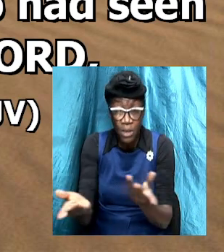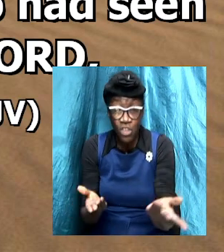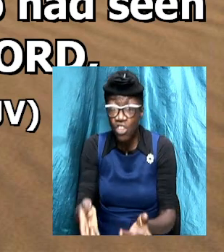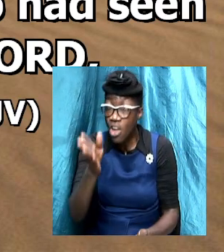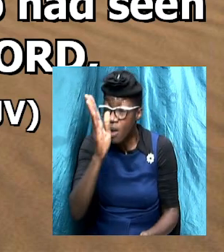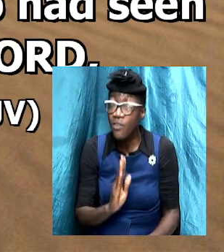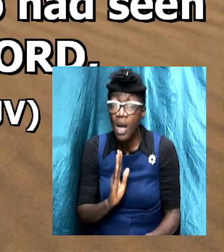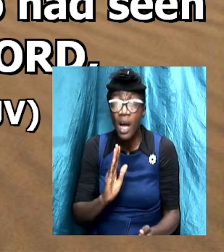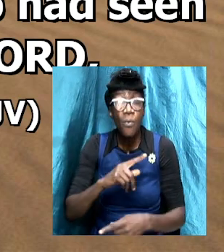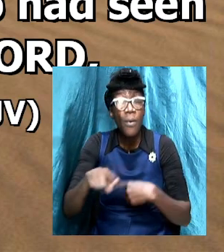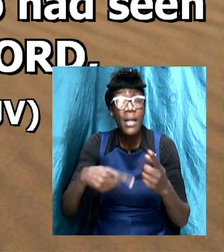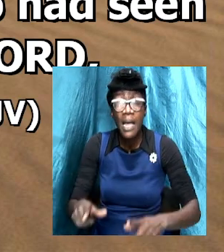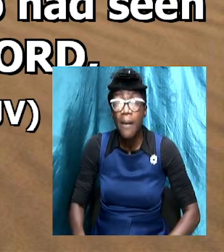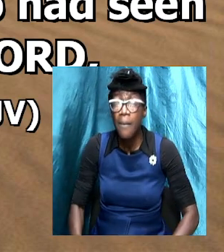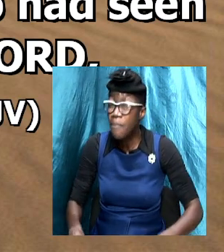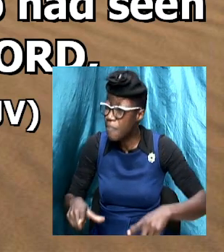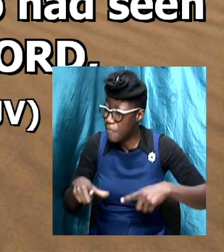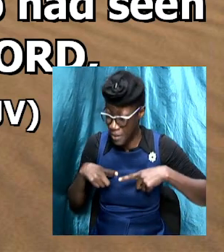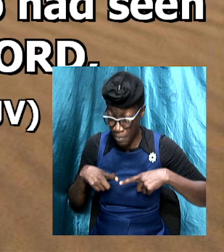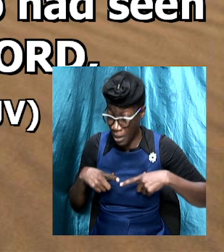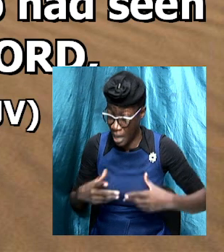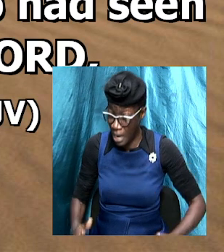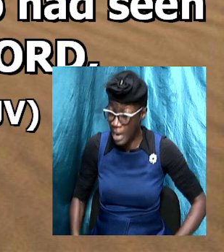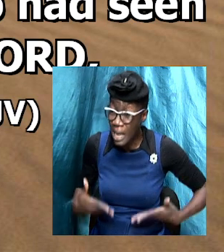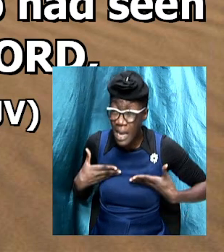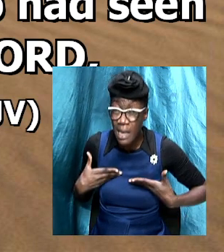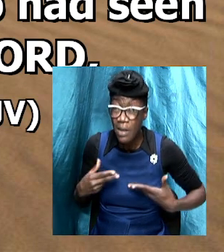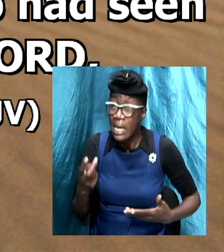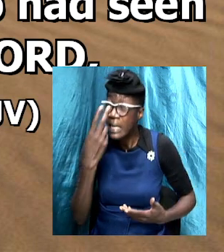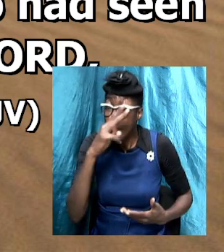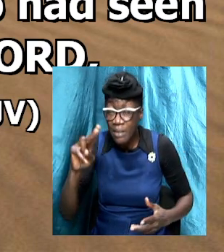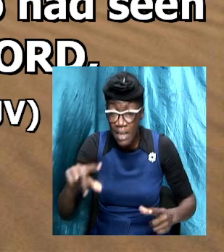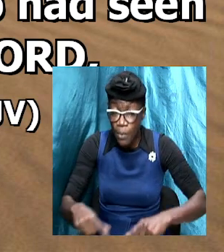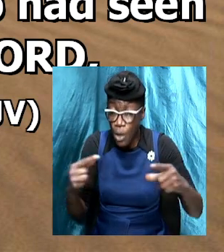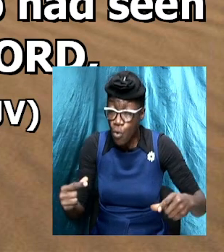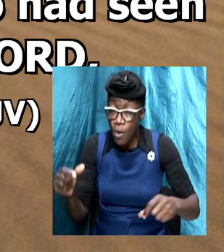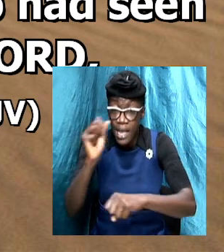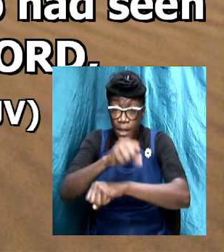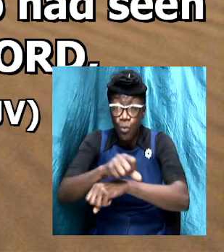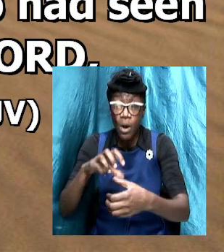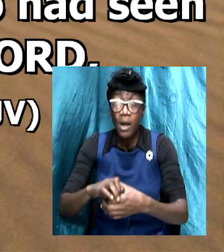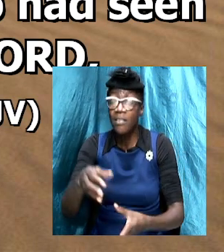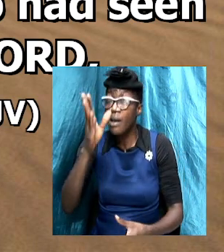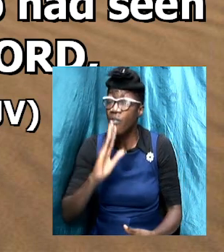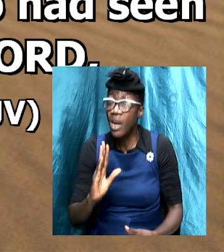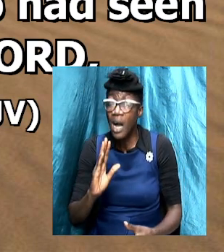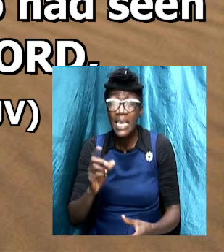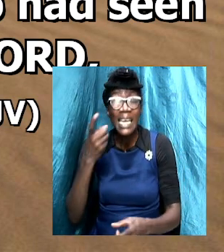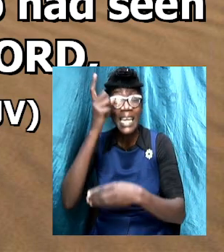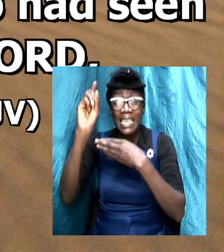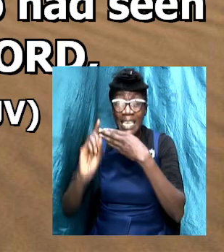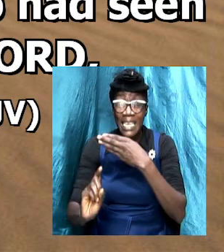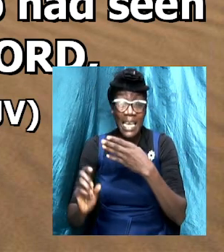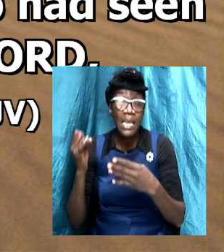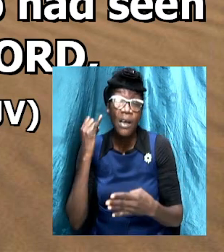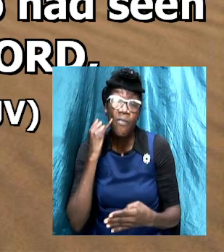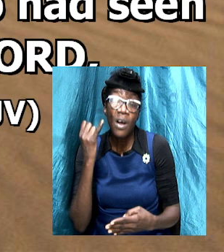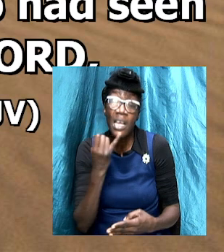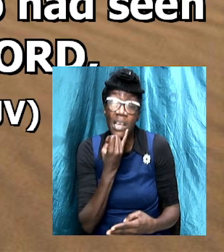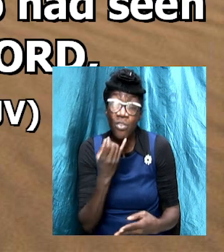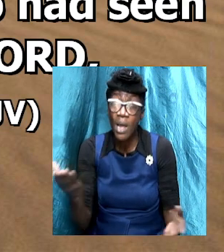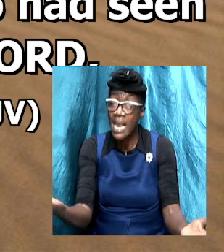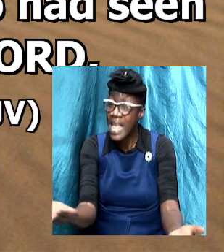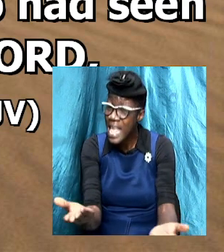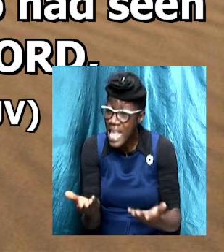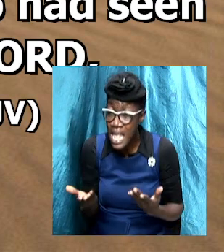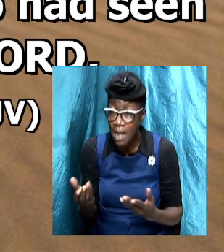had seen all the great works of God and he did for Israel. So here it is that the nation now